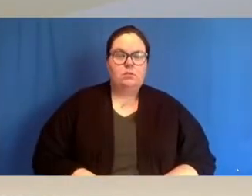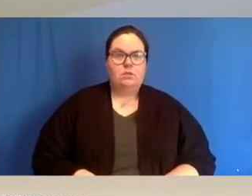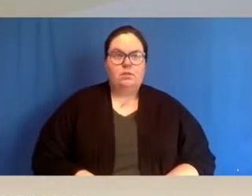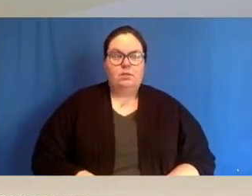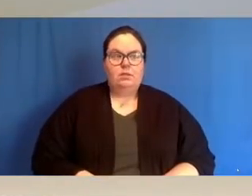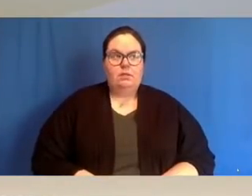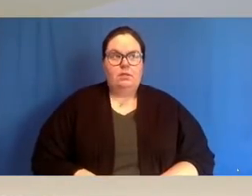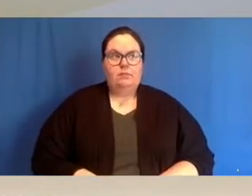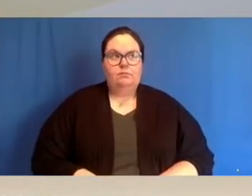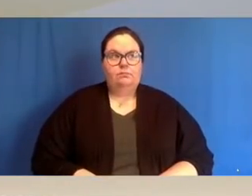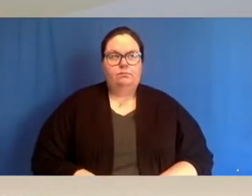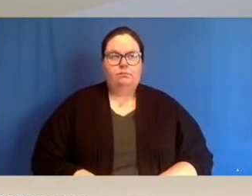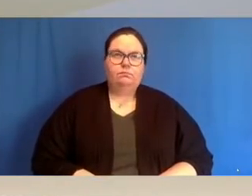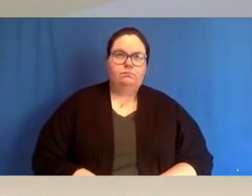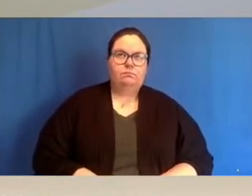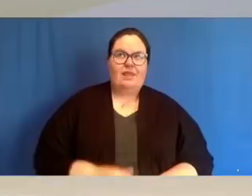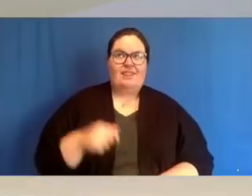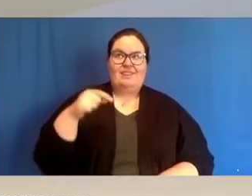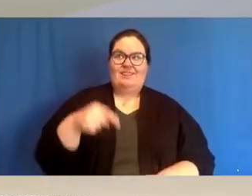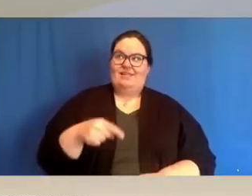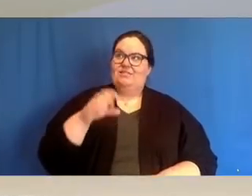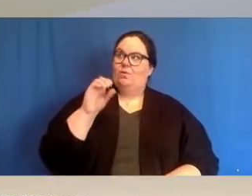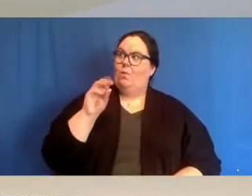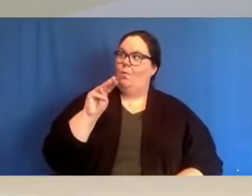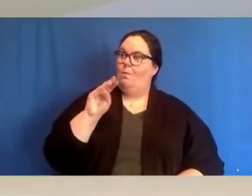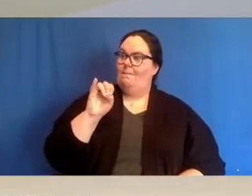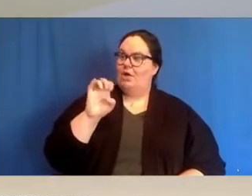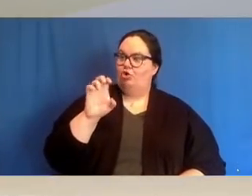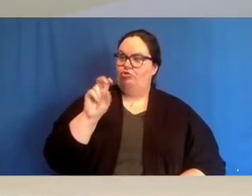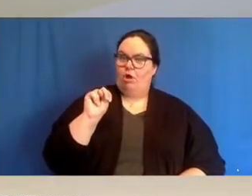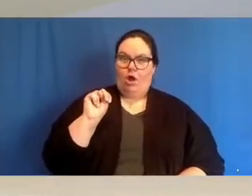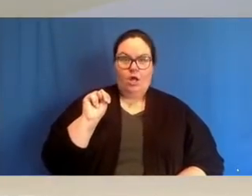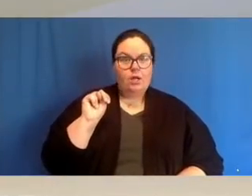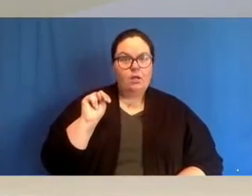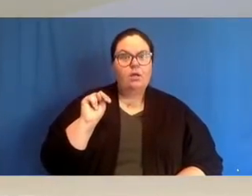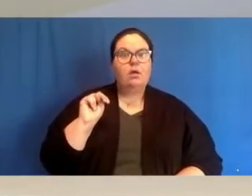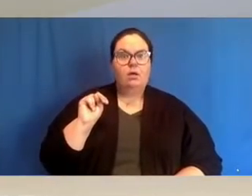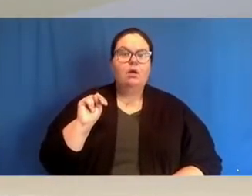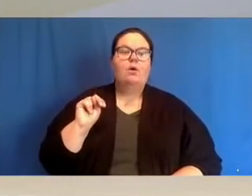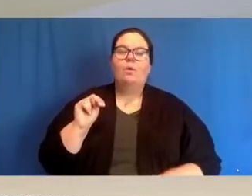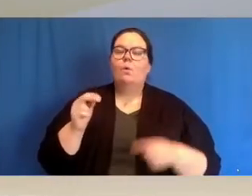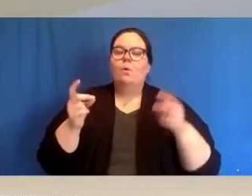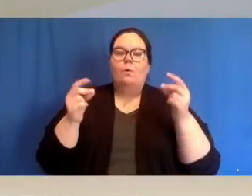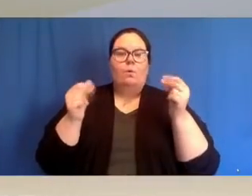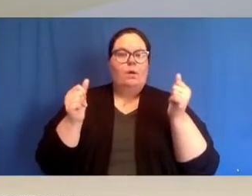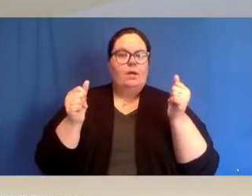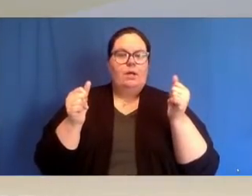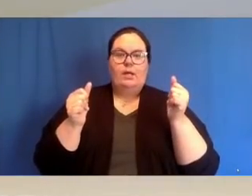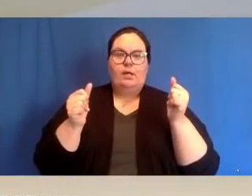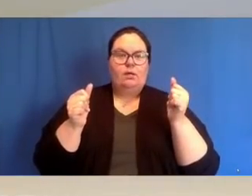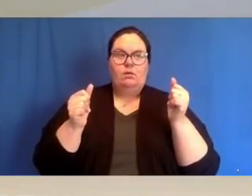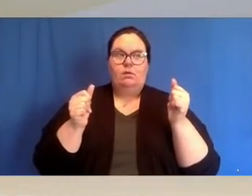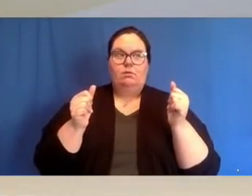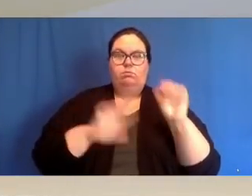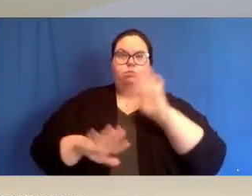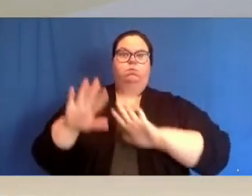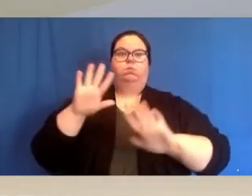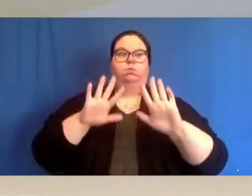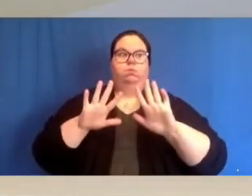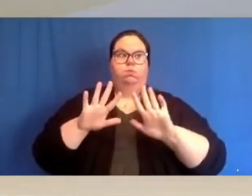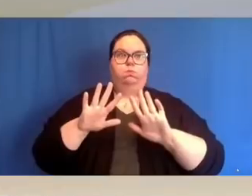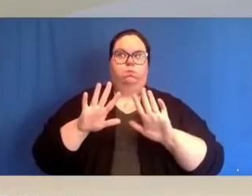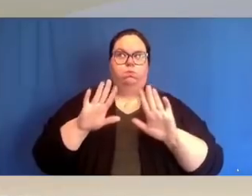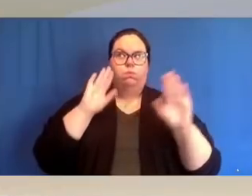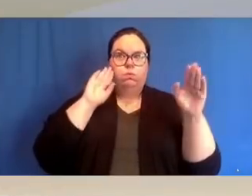this wave and this Omicron variant is going to quickly make us